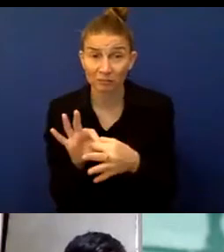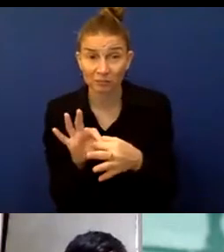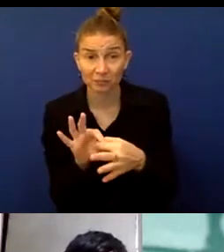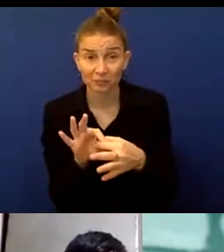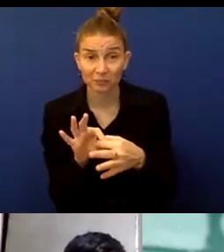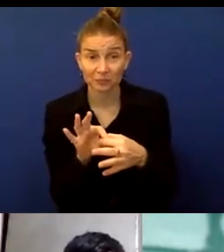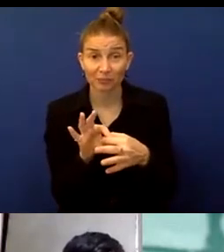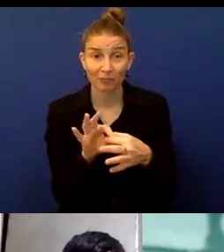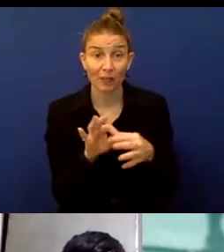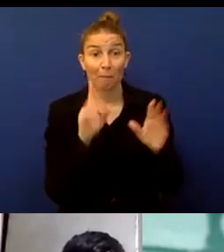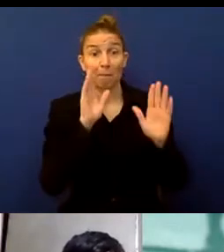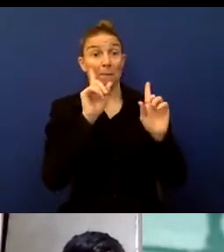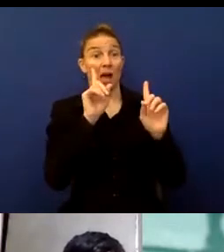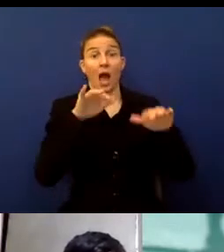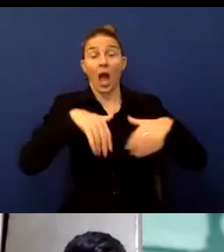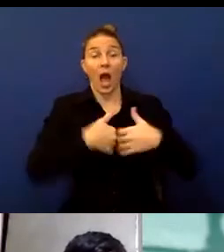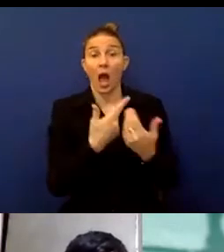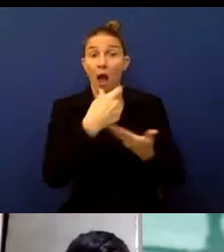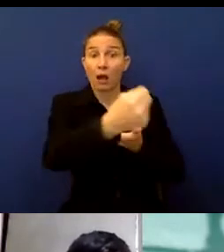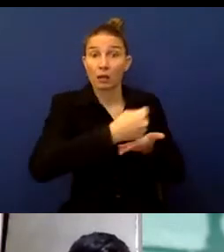affect them. So